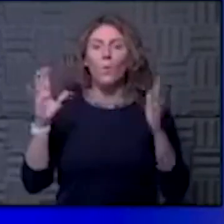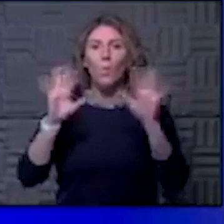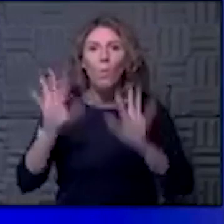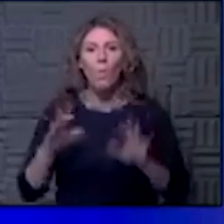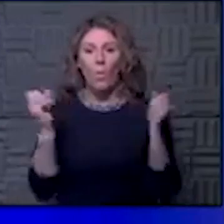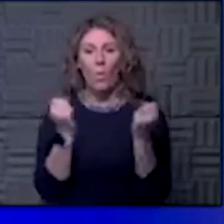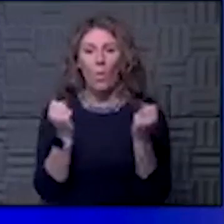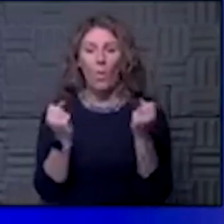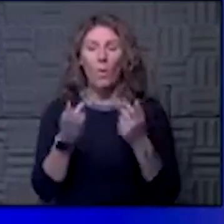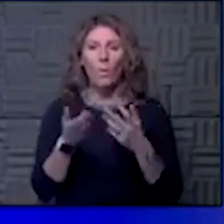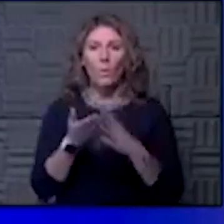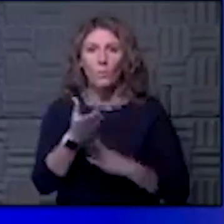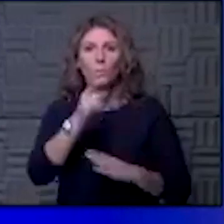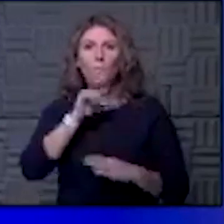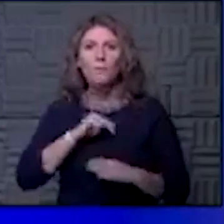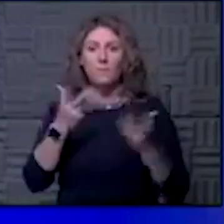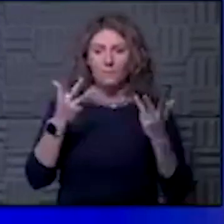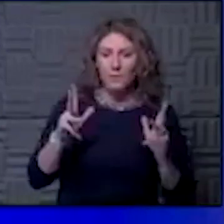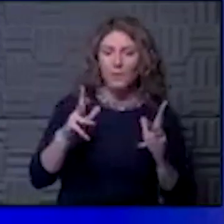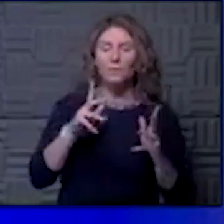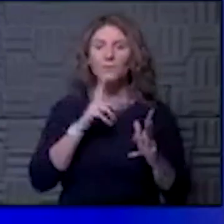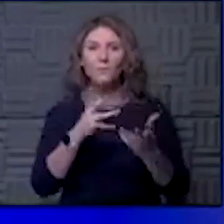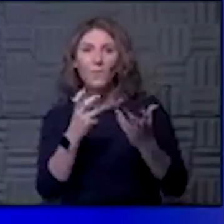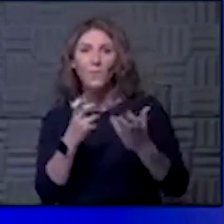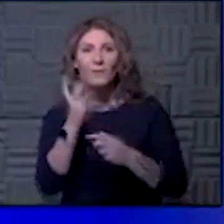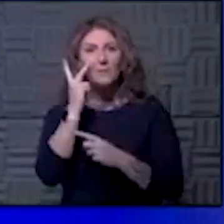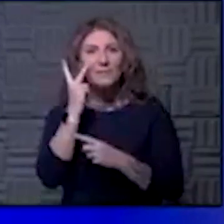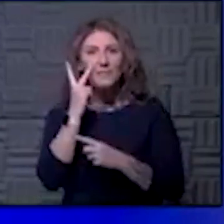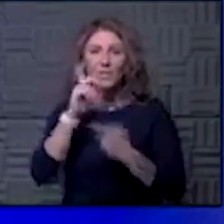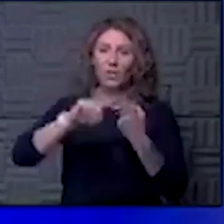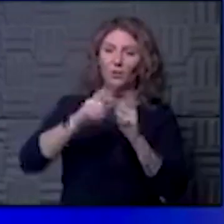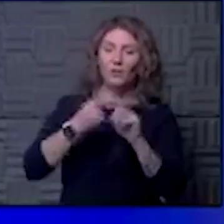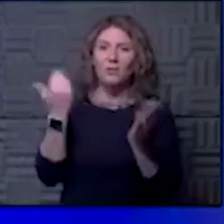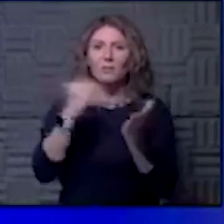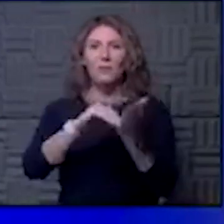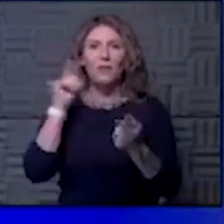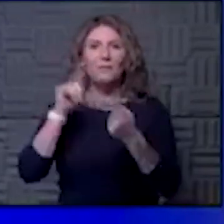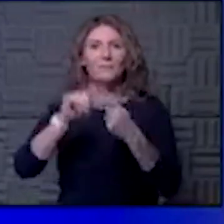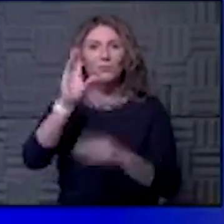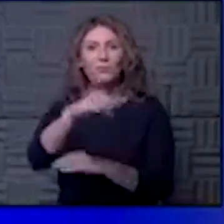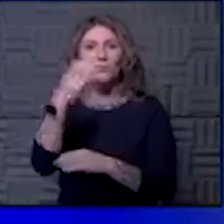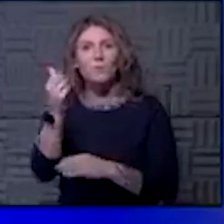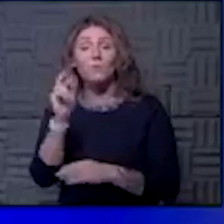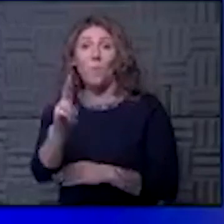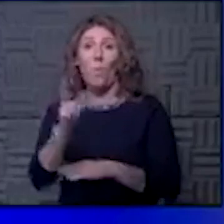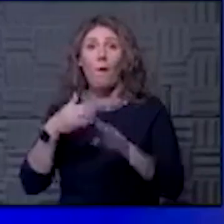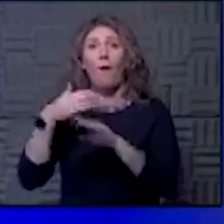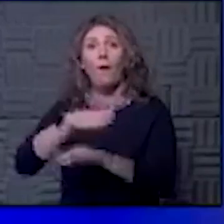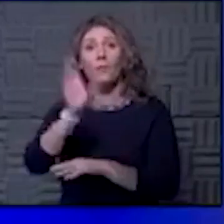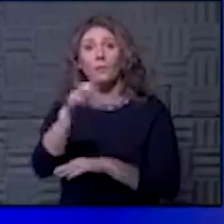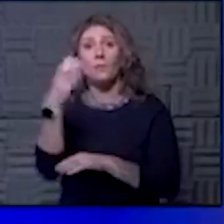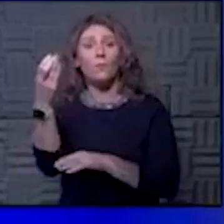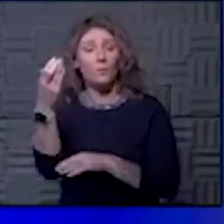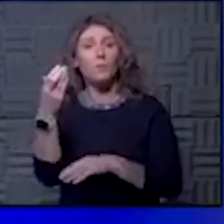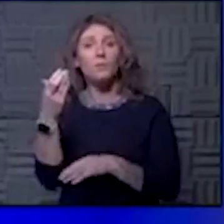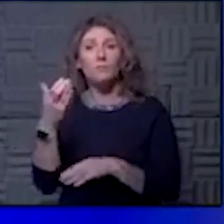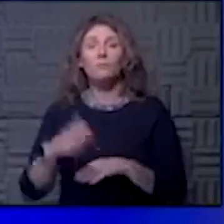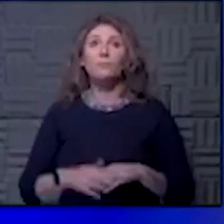now. They probably want to see friends again from that time until Christmas or even after Christmas. And so I think we are